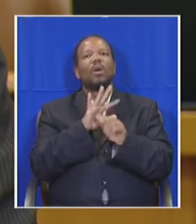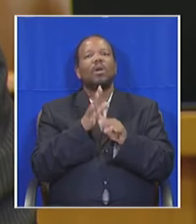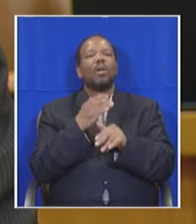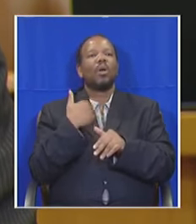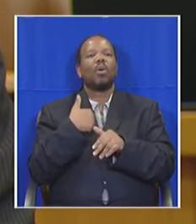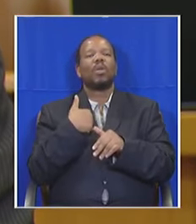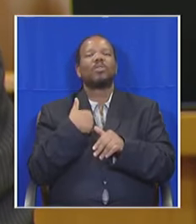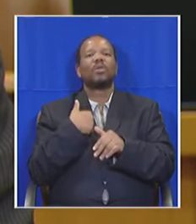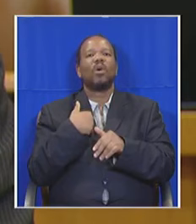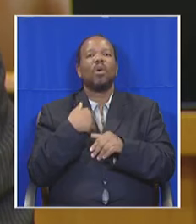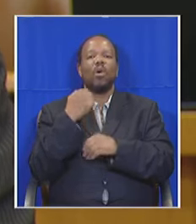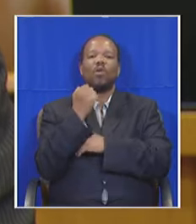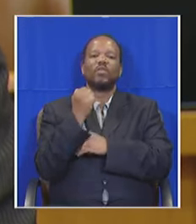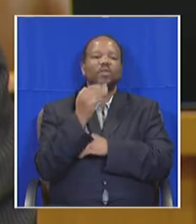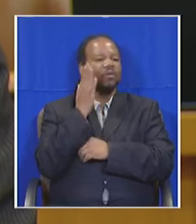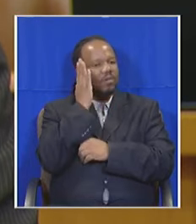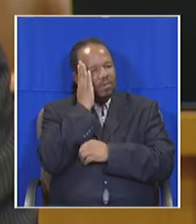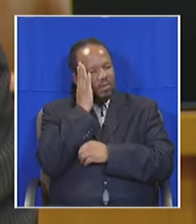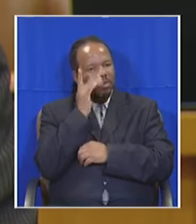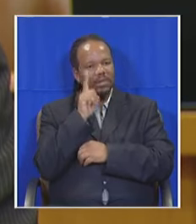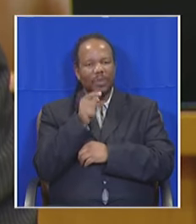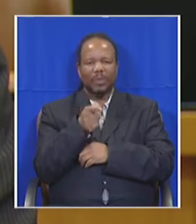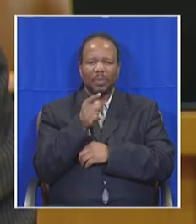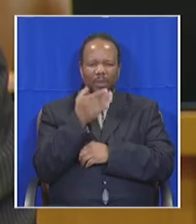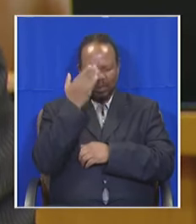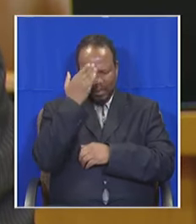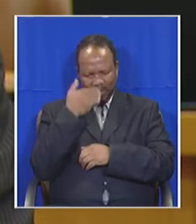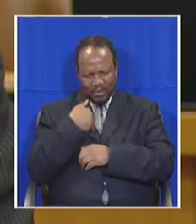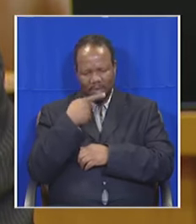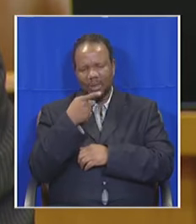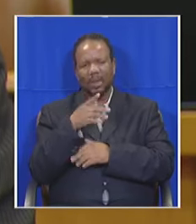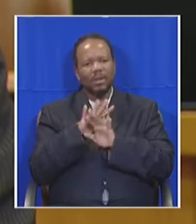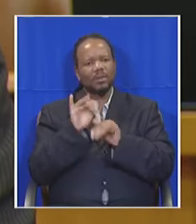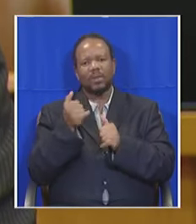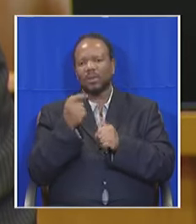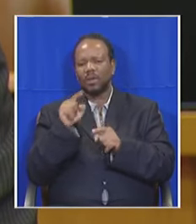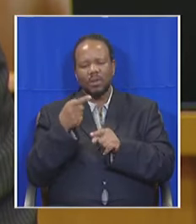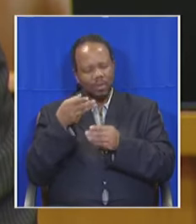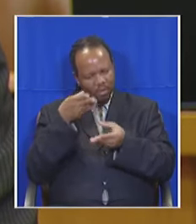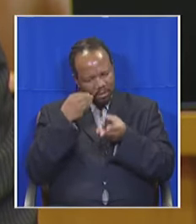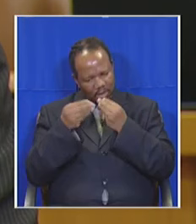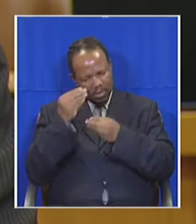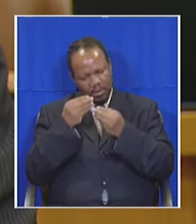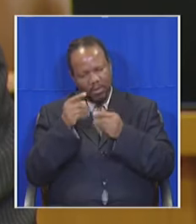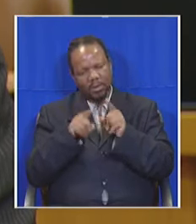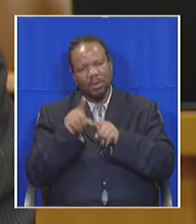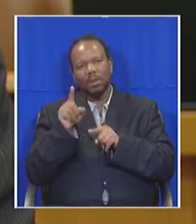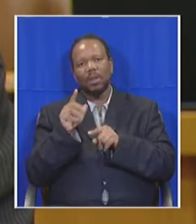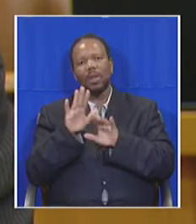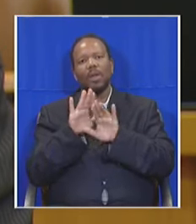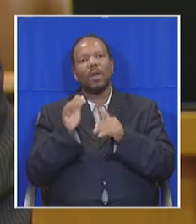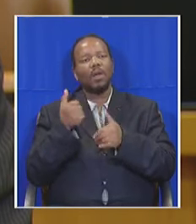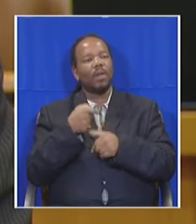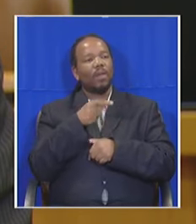offices, face real threats to their health, safety, and academic careers. Notes with concern the admission by the Minister of